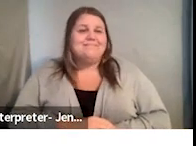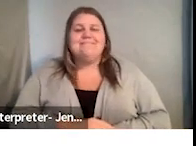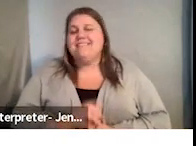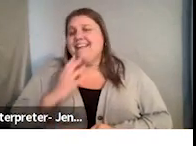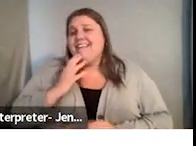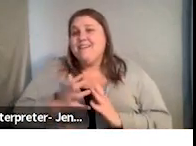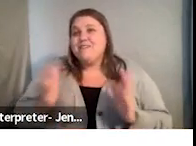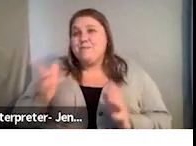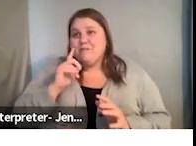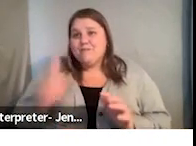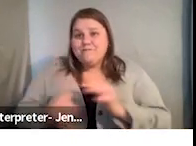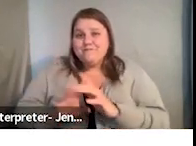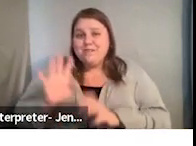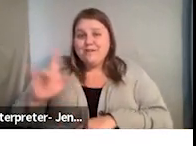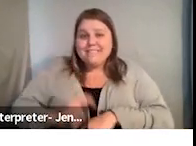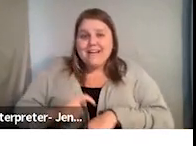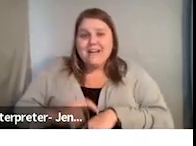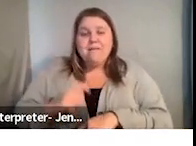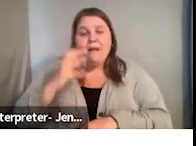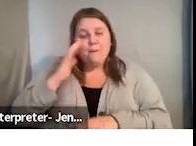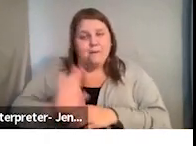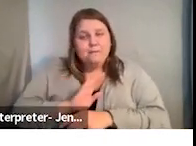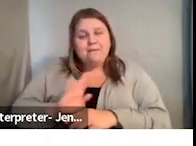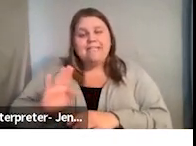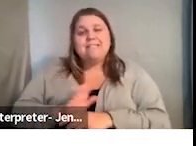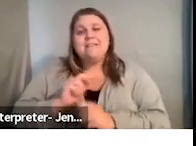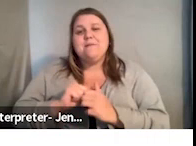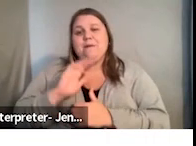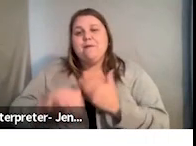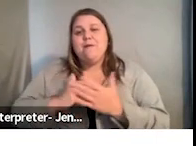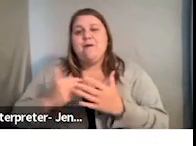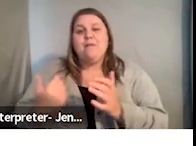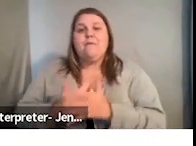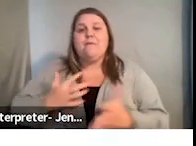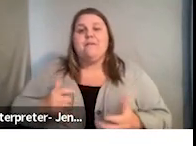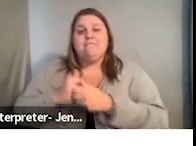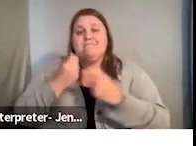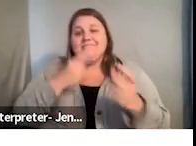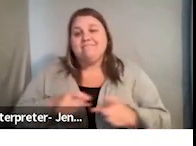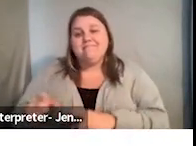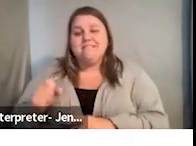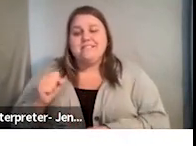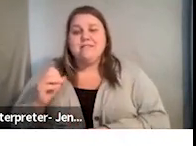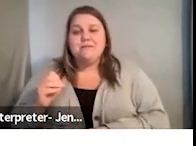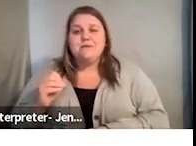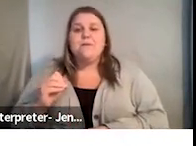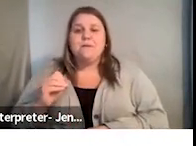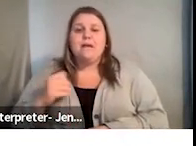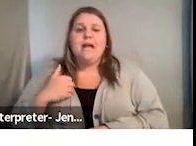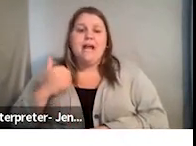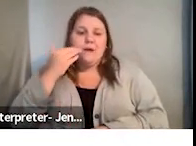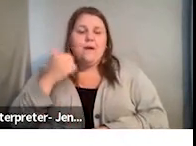Thank you so much for your time. I know you're very busy with all of the new updates coming up. So I know